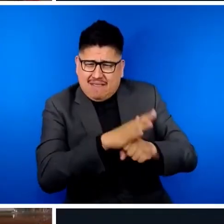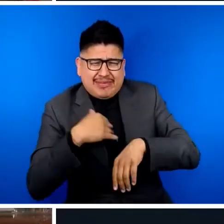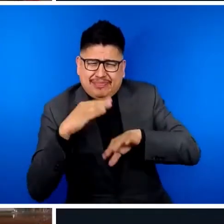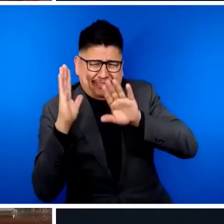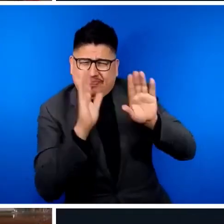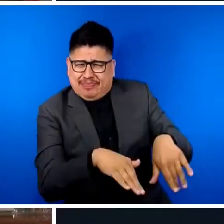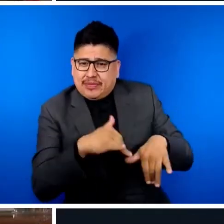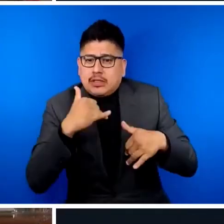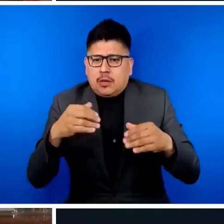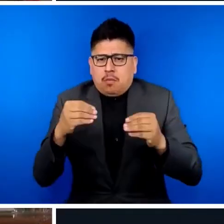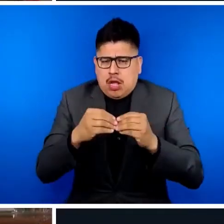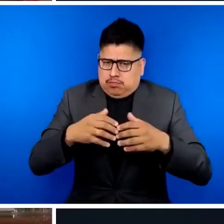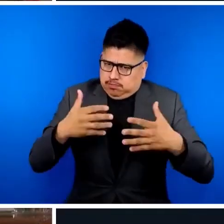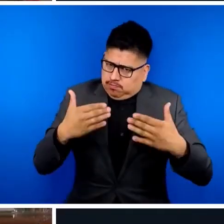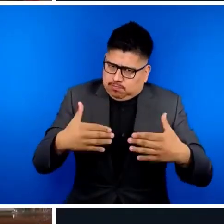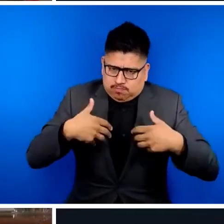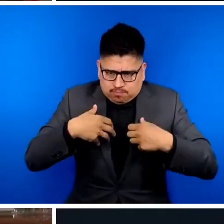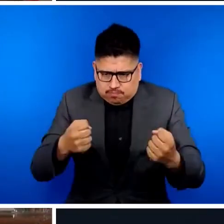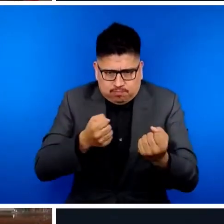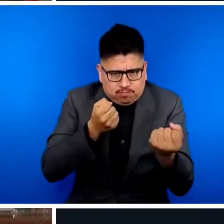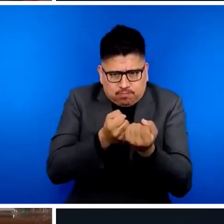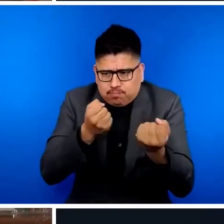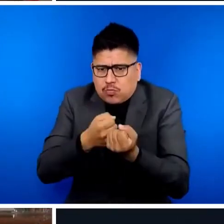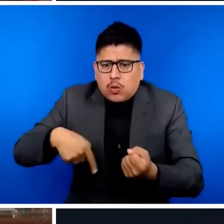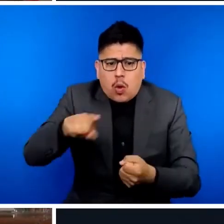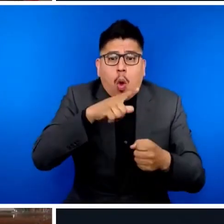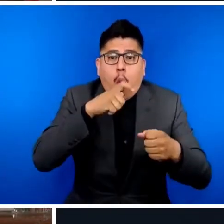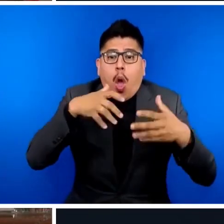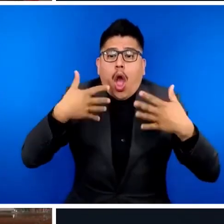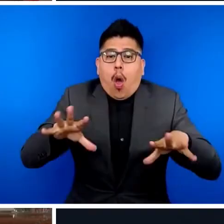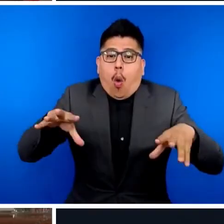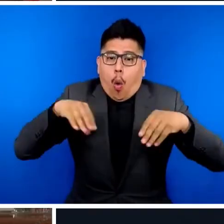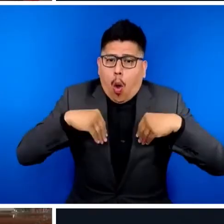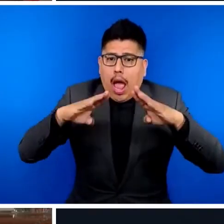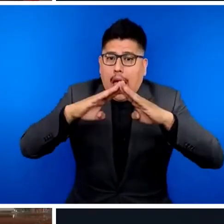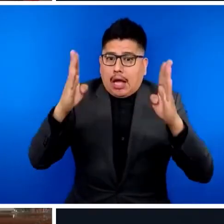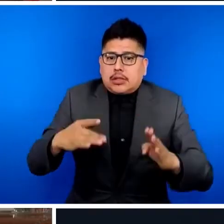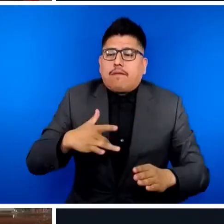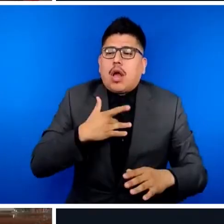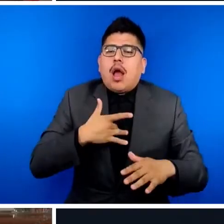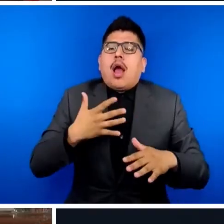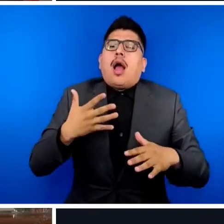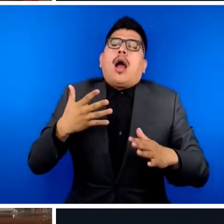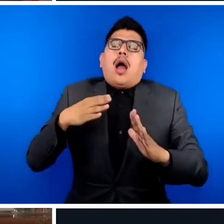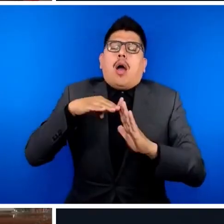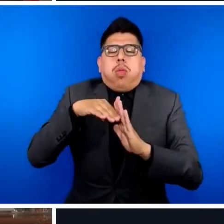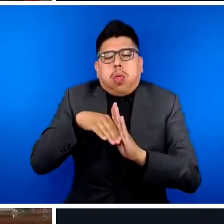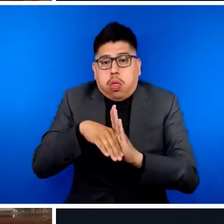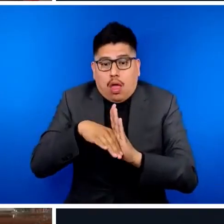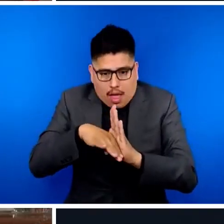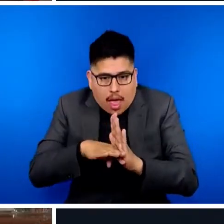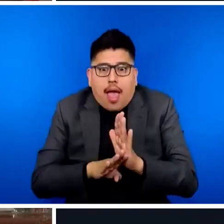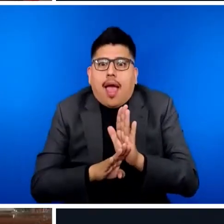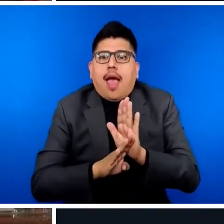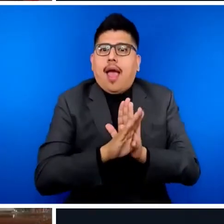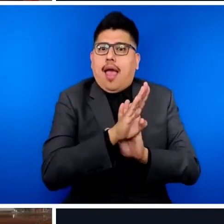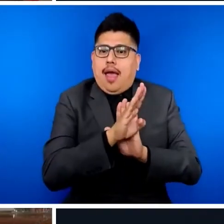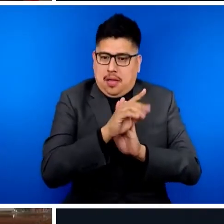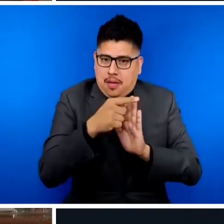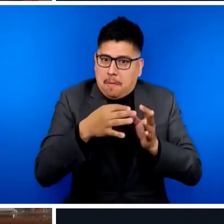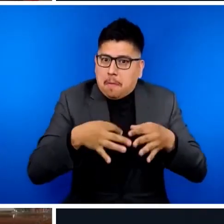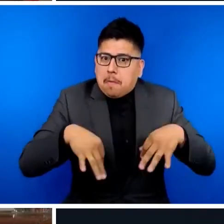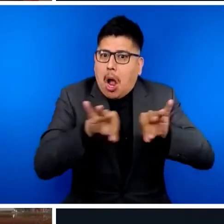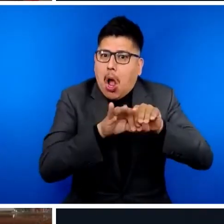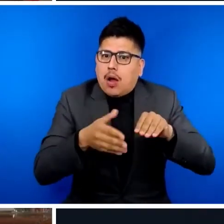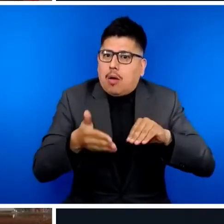who already own a house that really feel rich for the first time in their lives. We want to protect those values. We want to keep those values up. We're going to